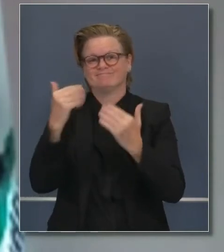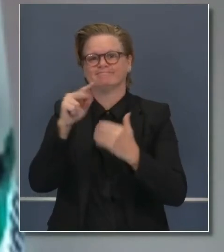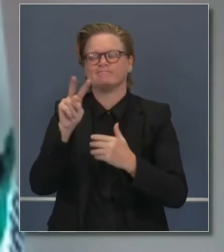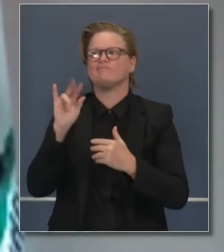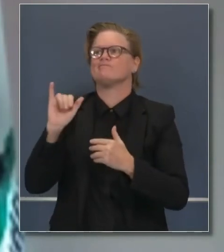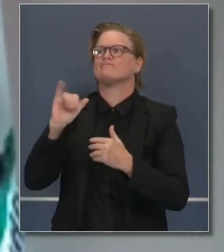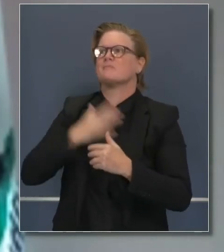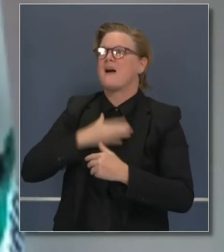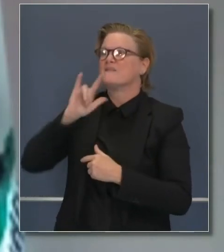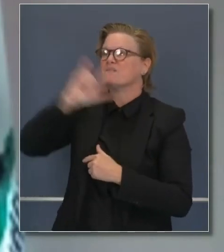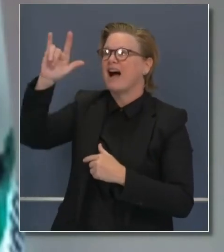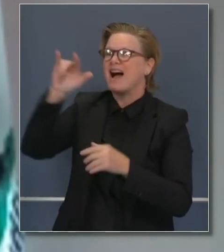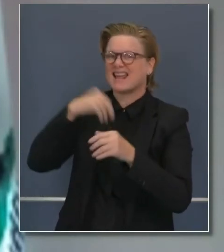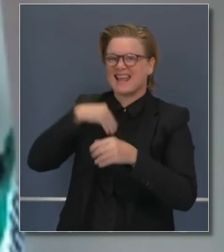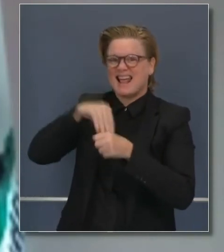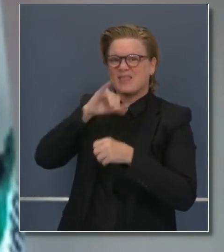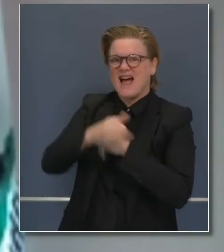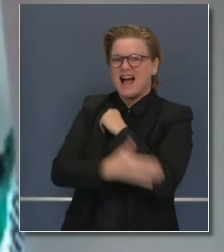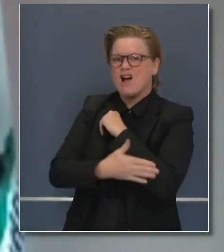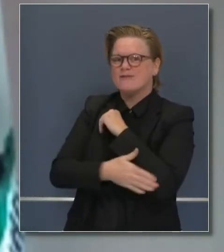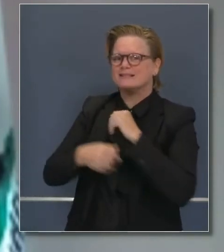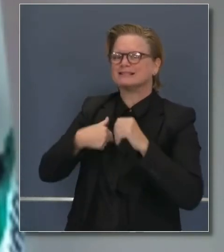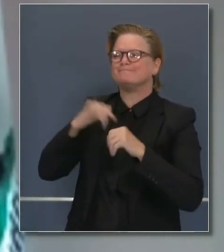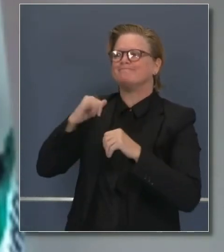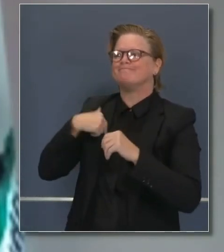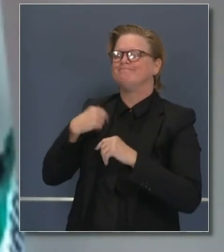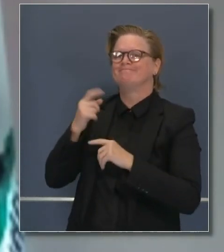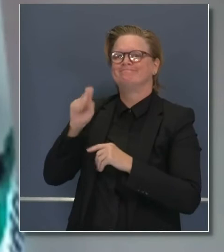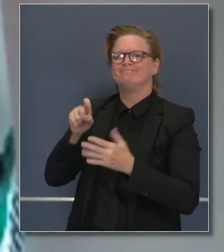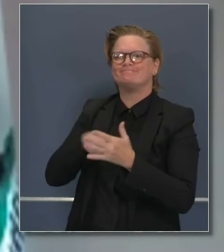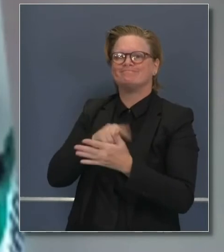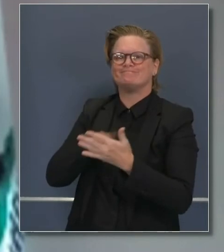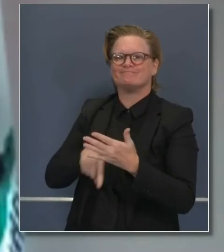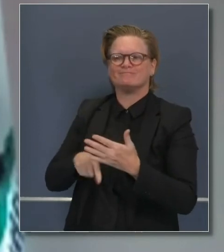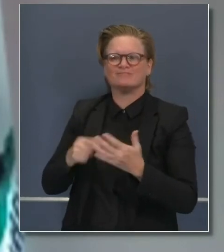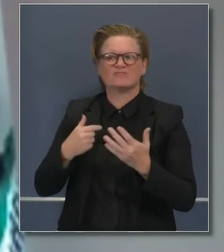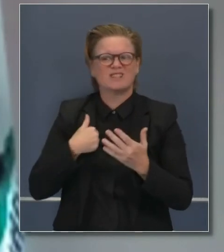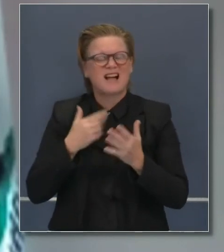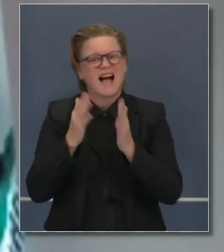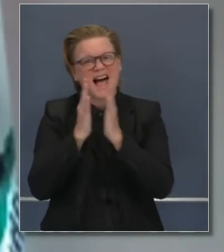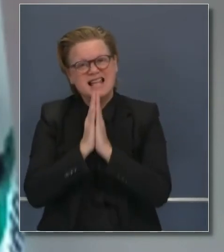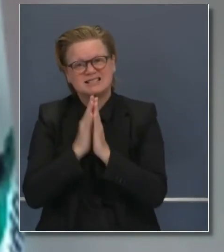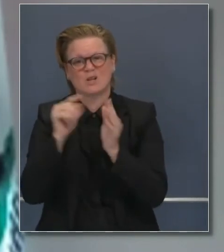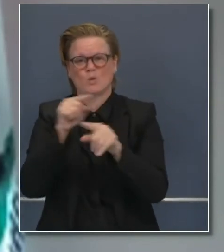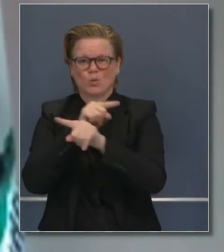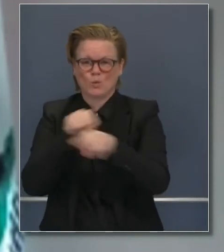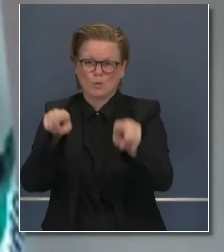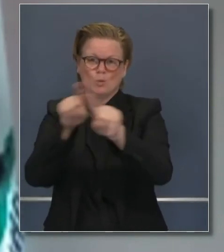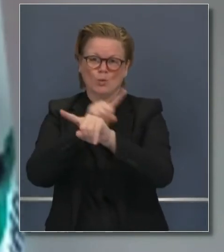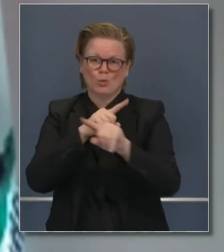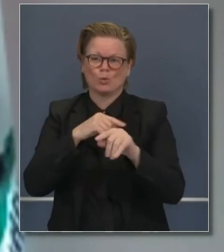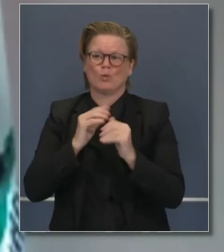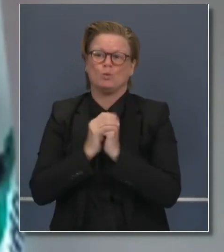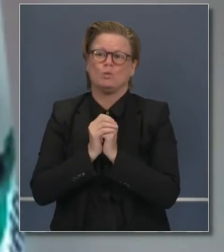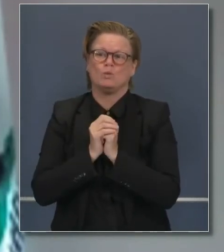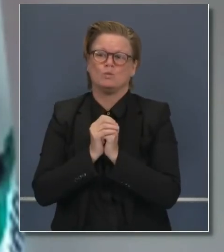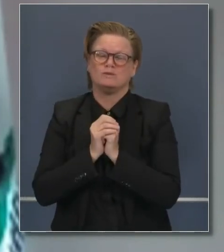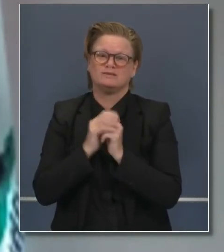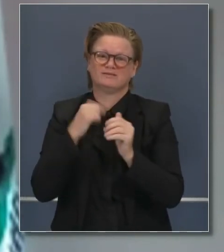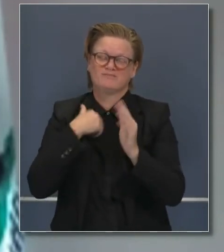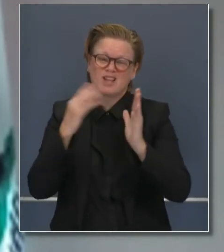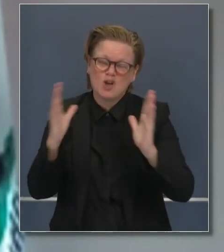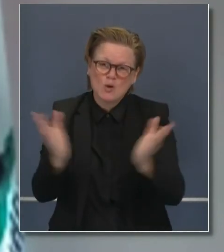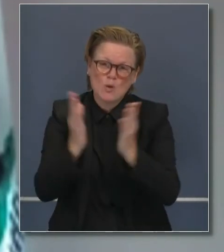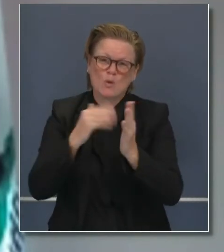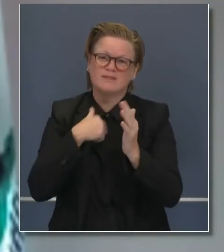stay at home. And that's what we're asking you to do. We're asking people to be at home and not mix and move. We know that